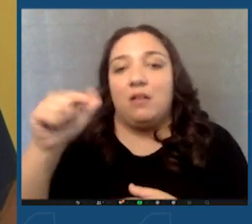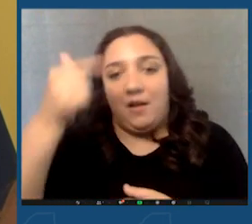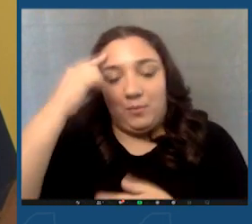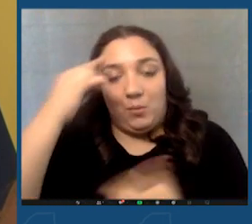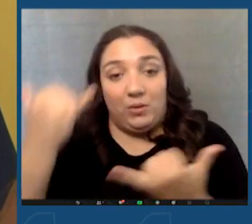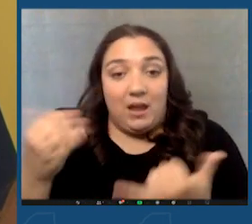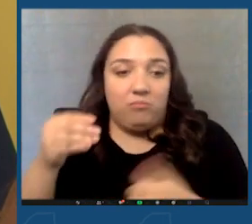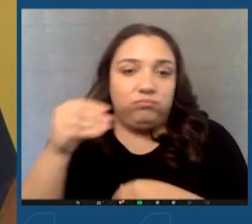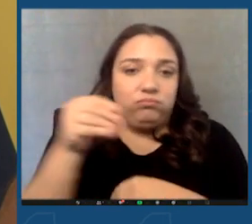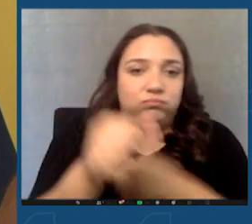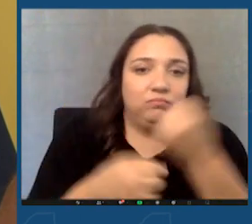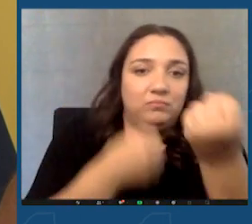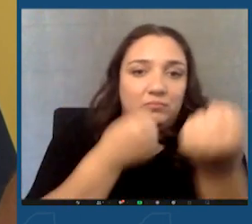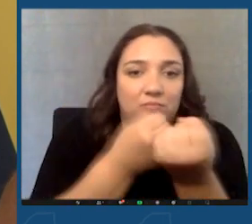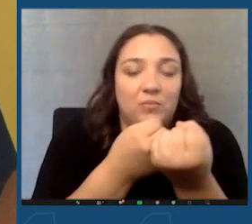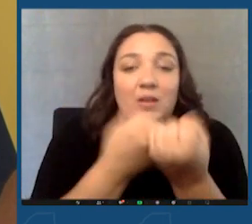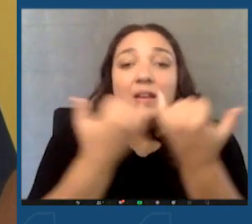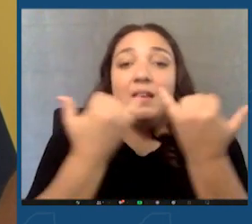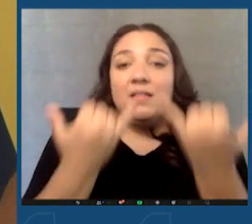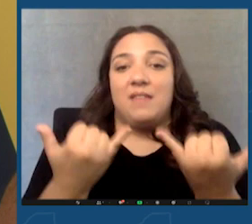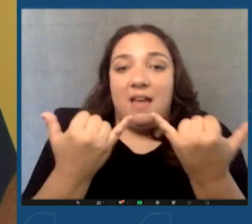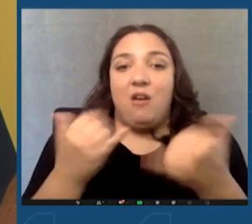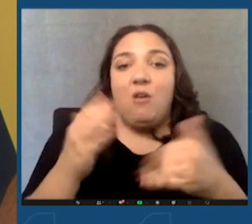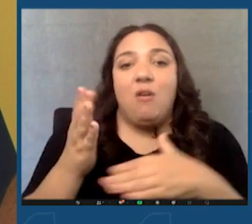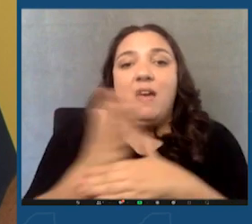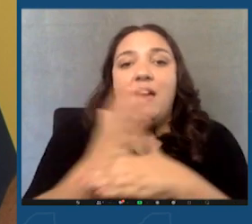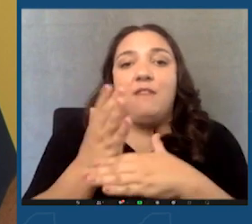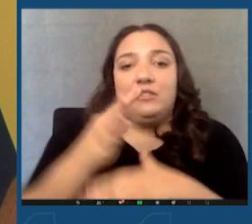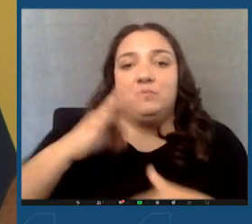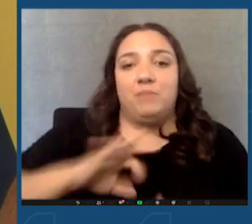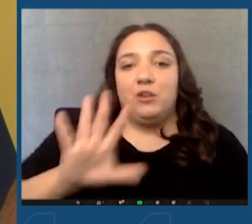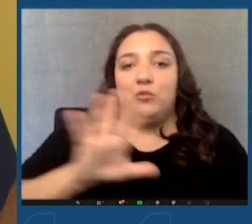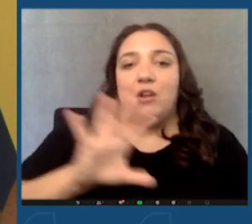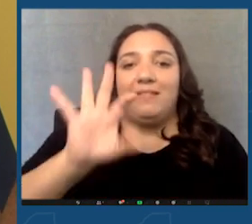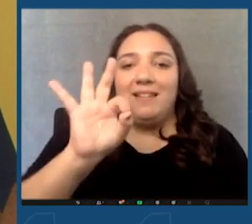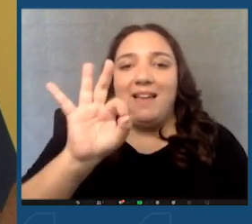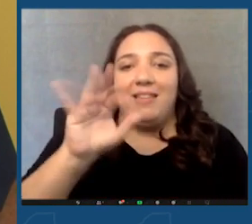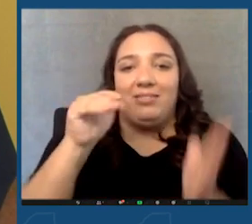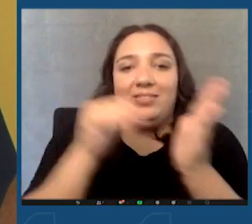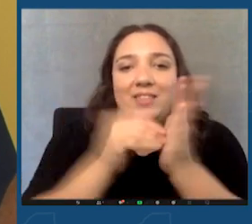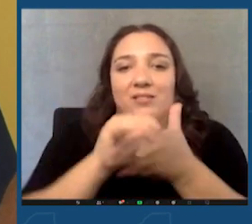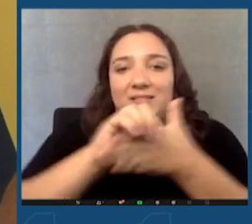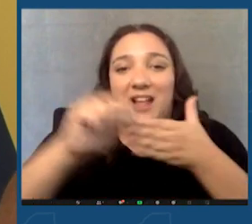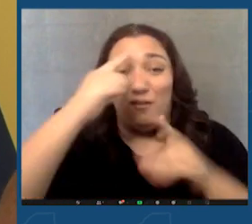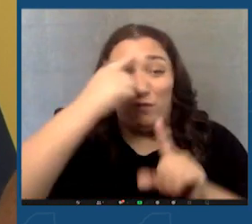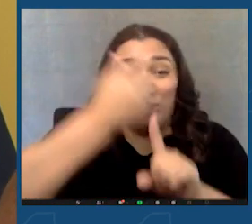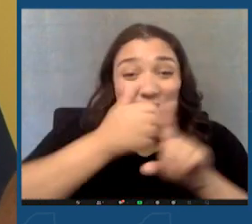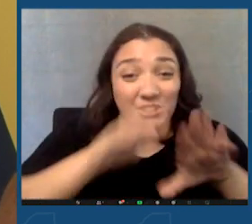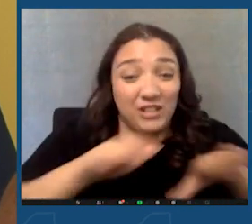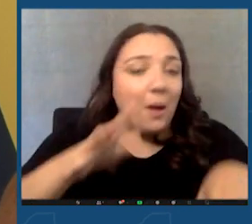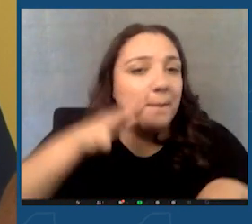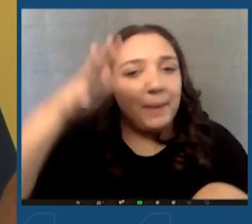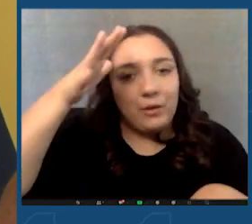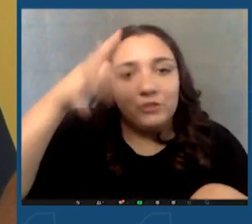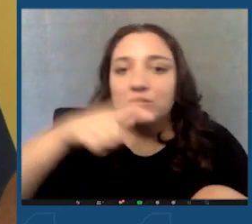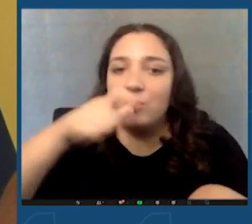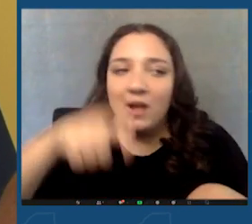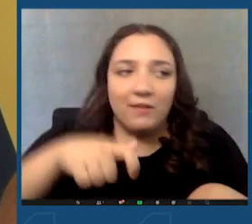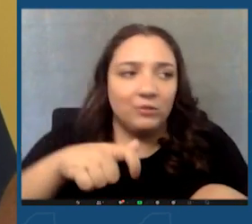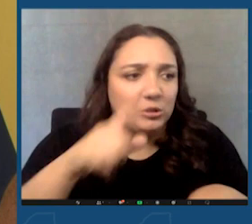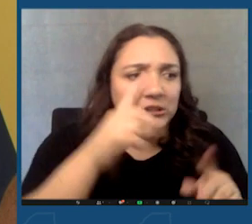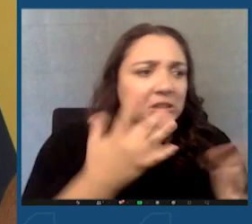average benefit is $9,000 per child. That's money that the parents don't have to come up with, and recognizing that we continue investing in